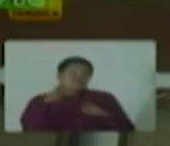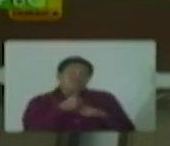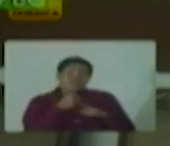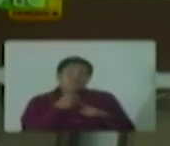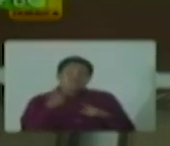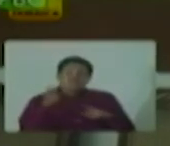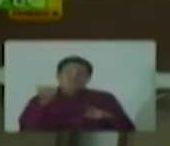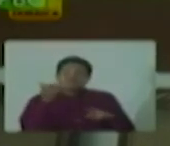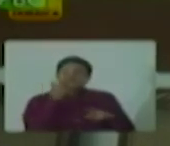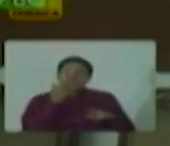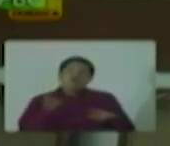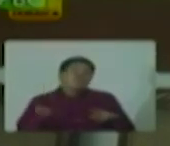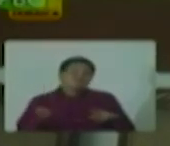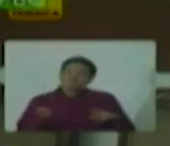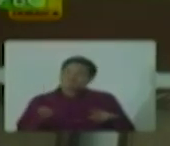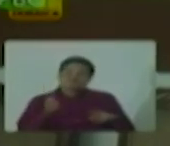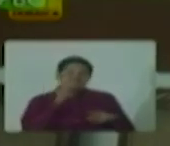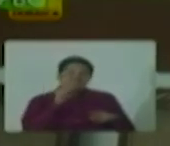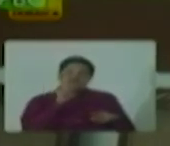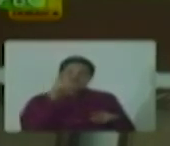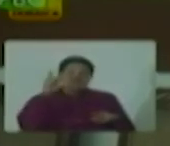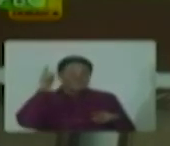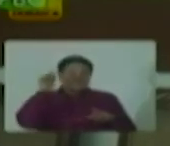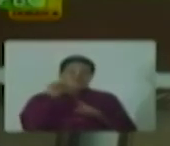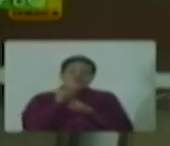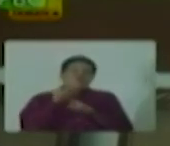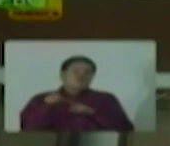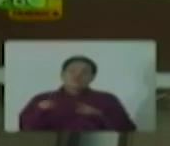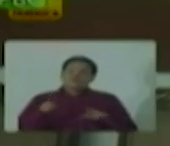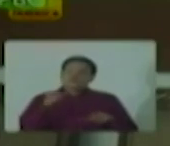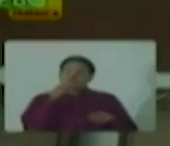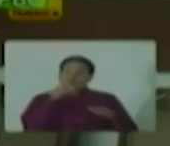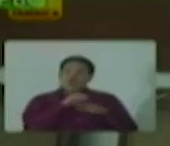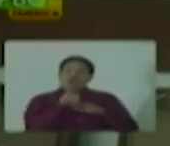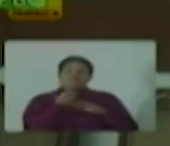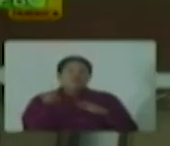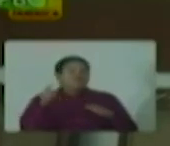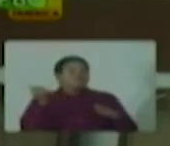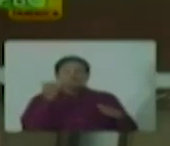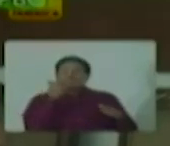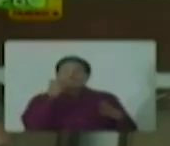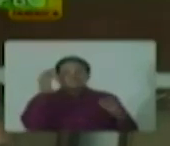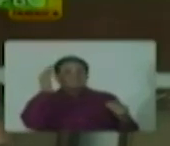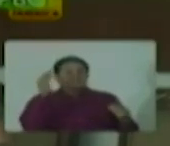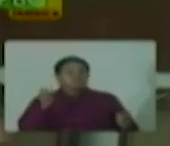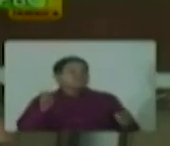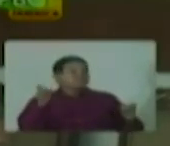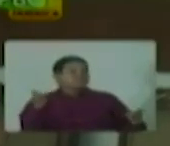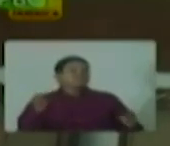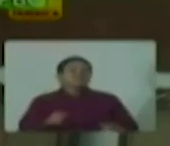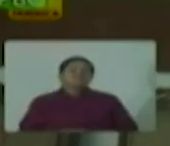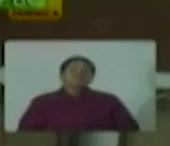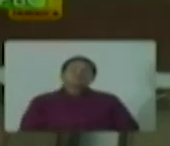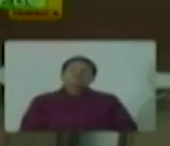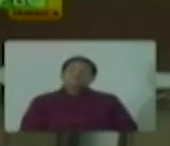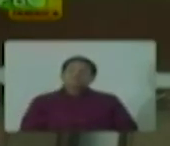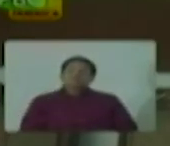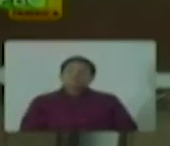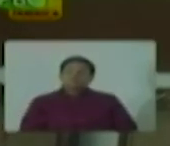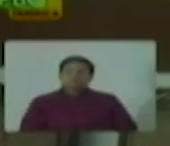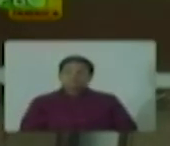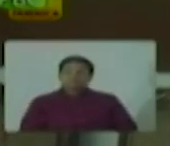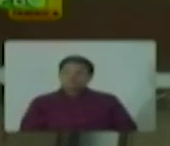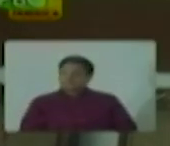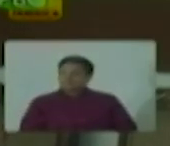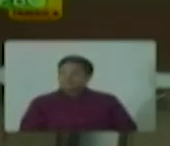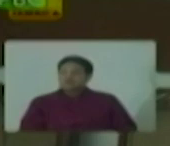being delusional. Opposition spokesman on education Peter Bunting further argued that surveys and discussions with